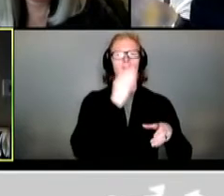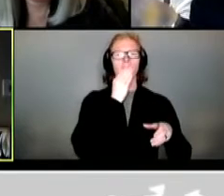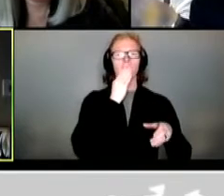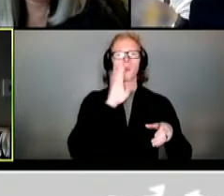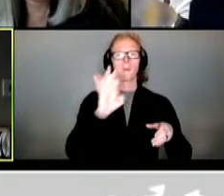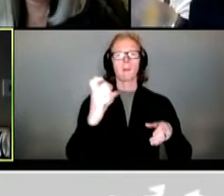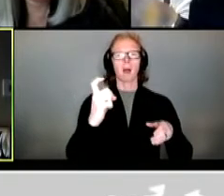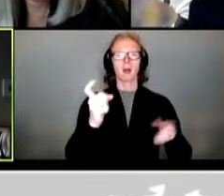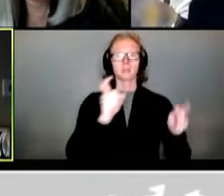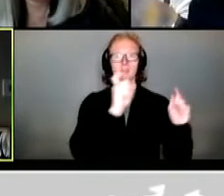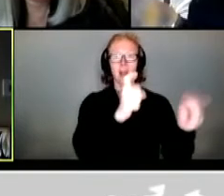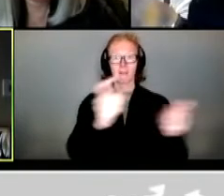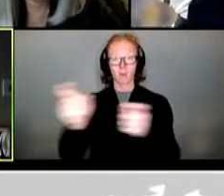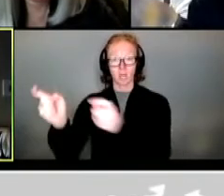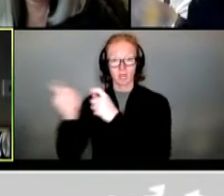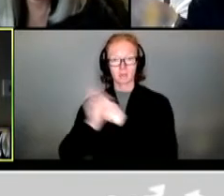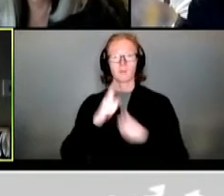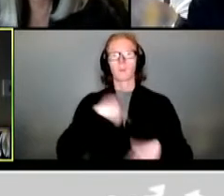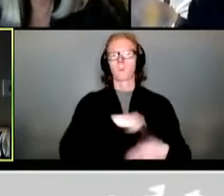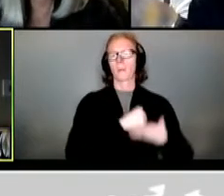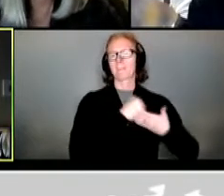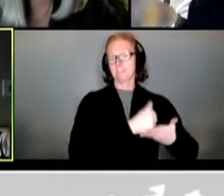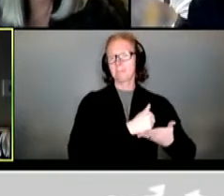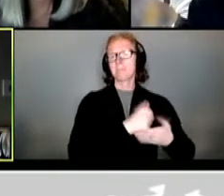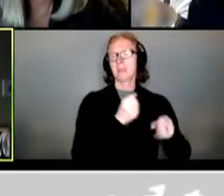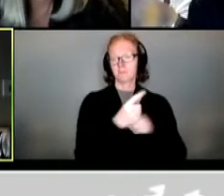to go out and help the Sunshine Division.